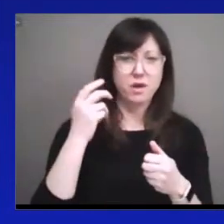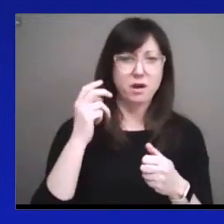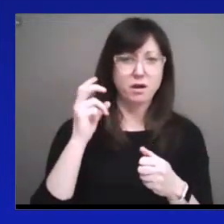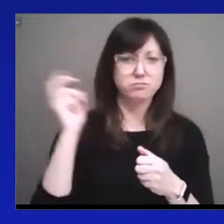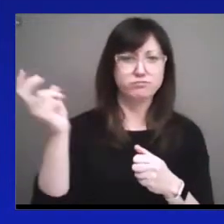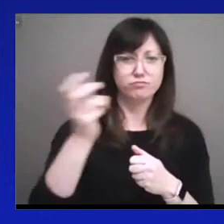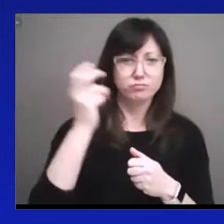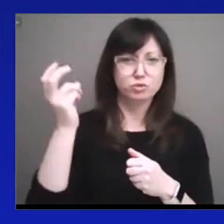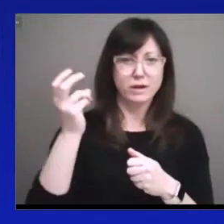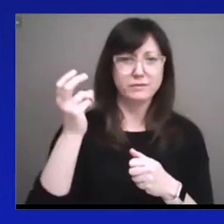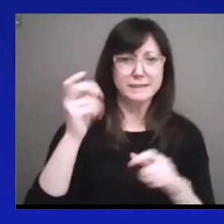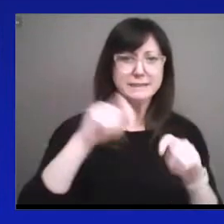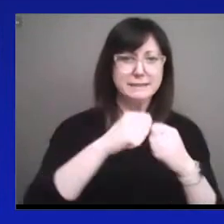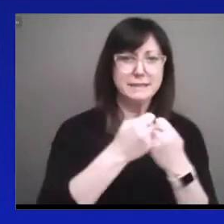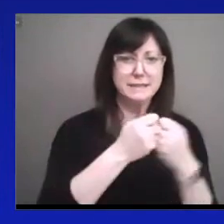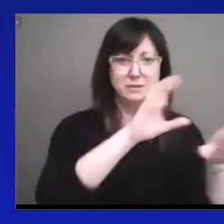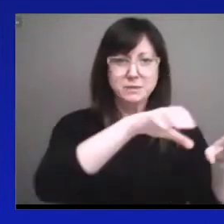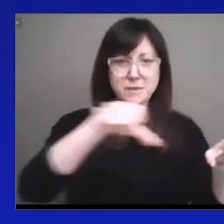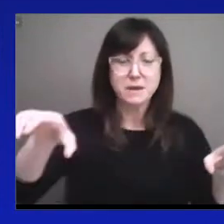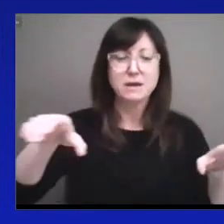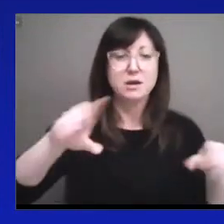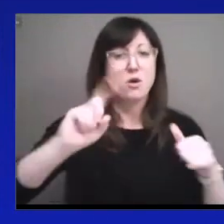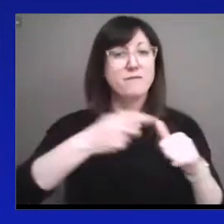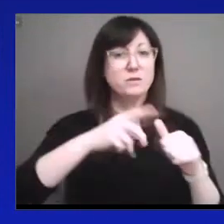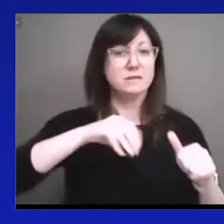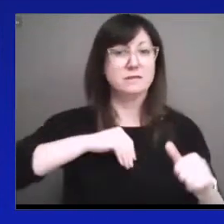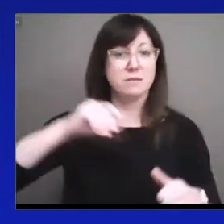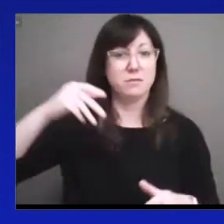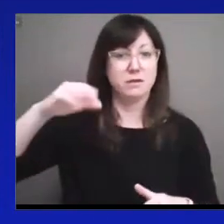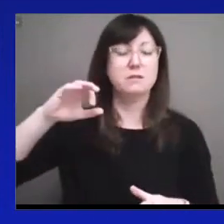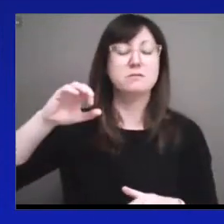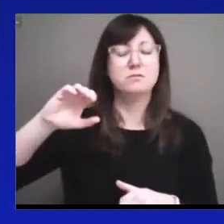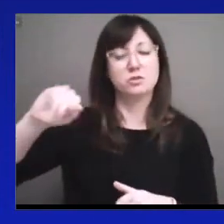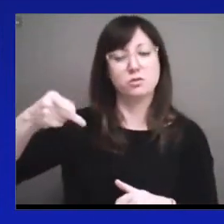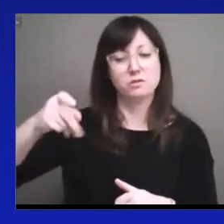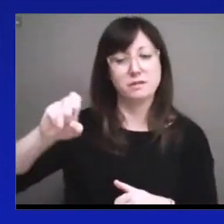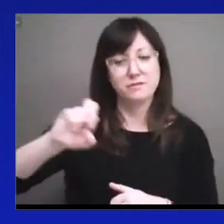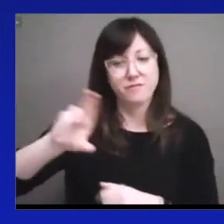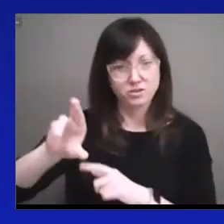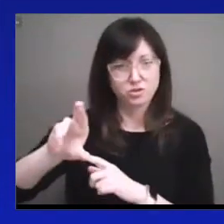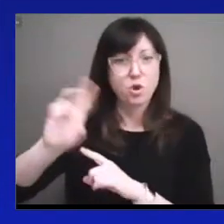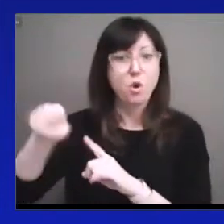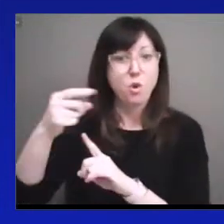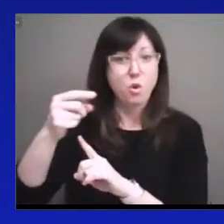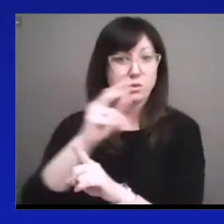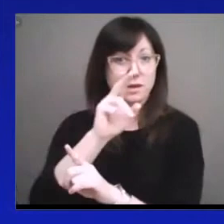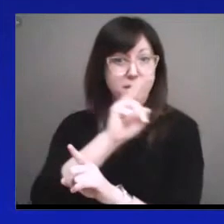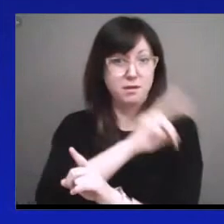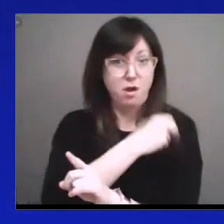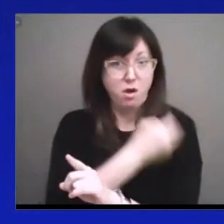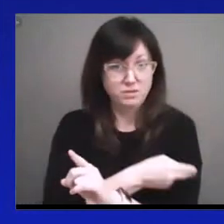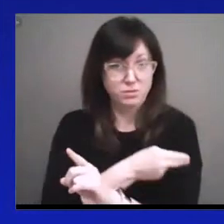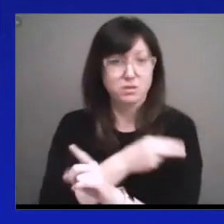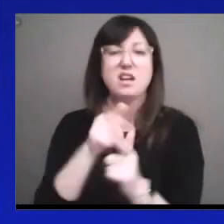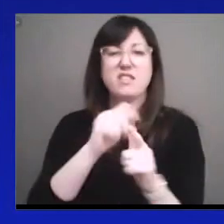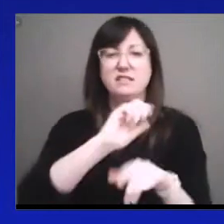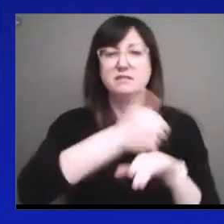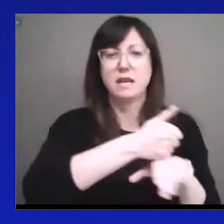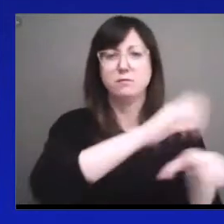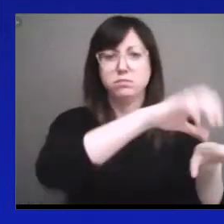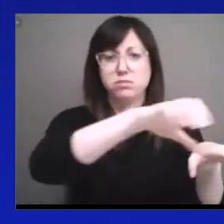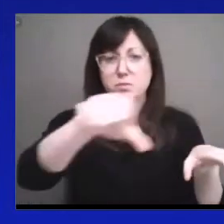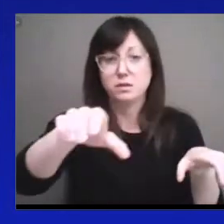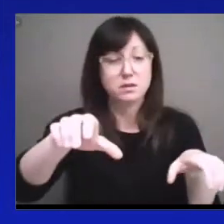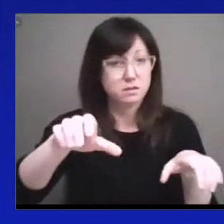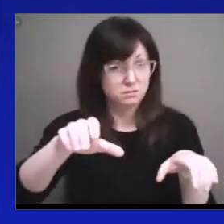first in the province to take Pfizer outside of hospitals, was that the initiative of Ottawa Public Health? Is